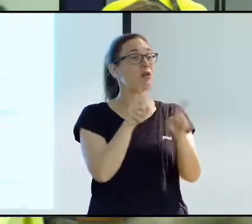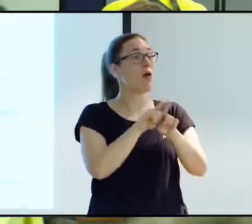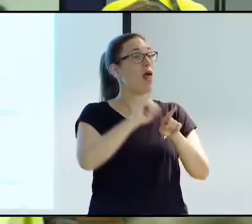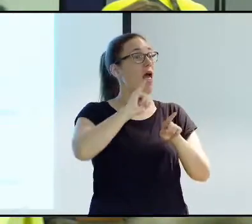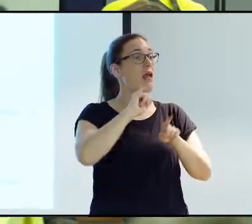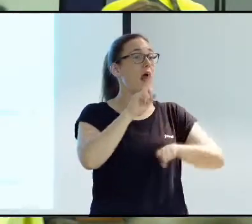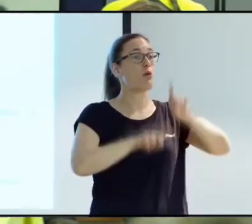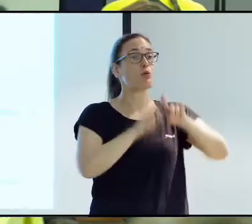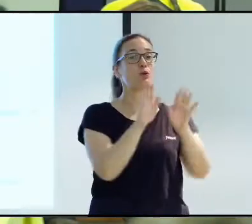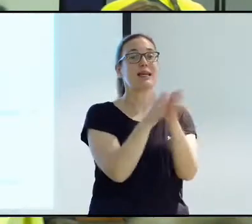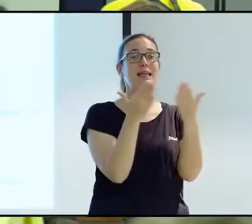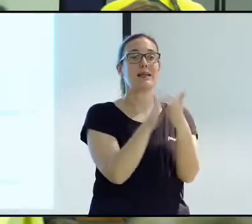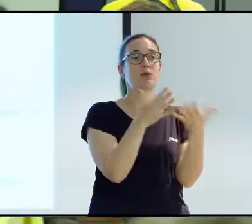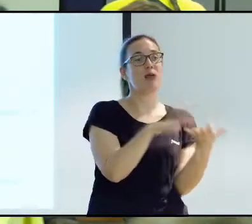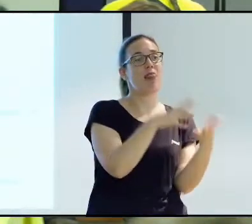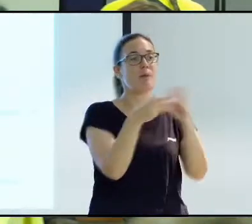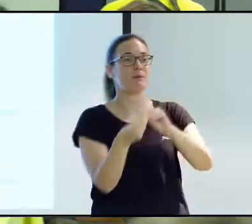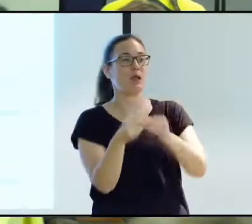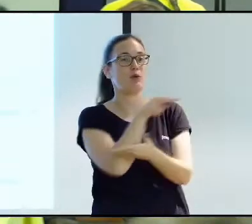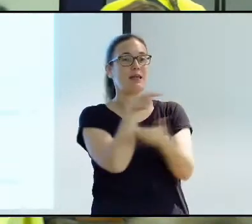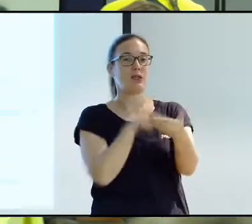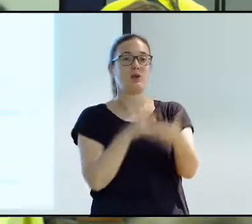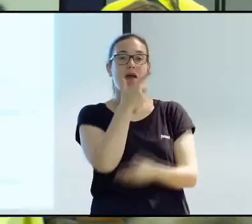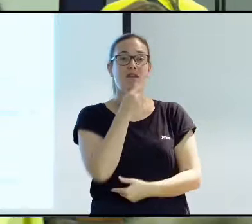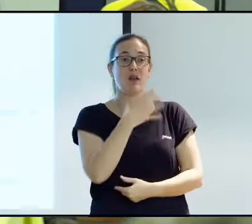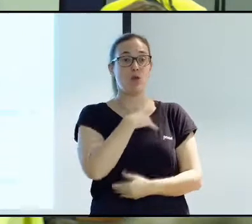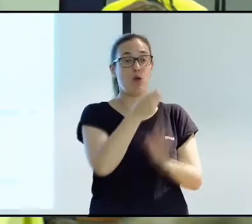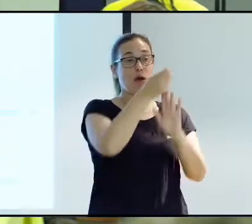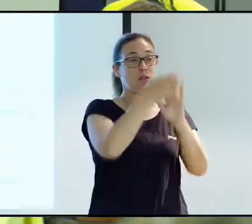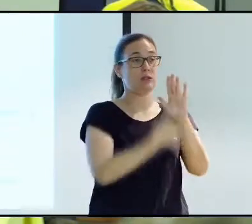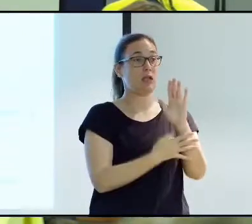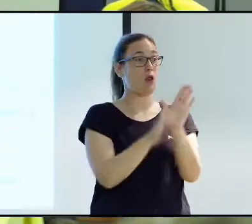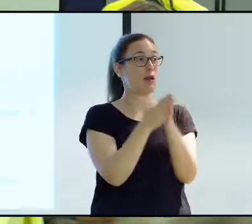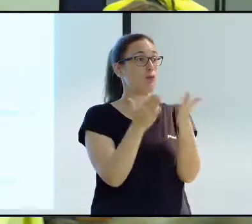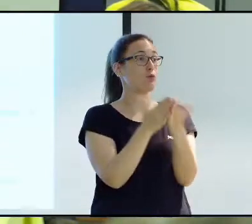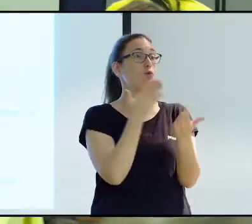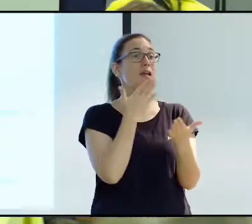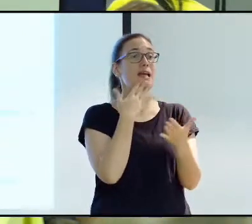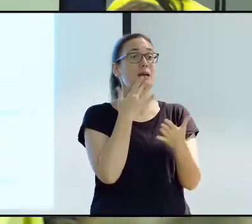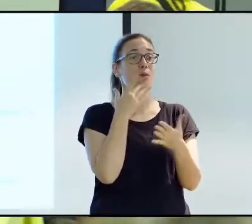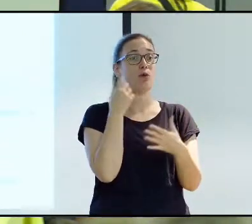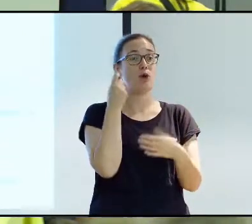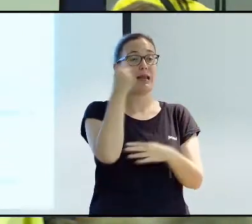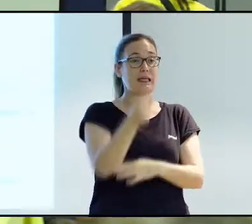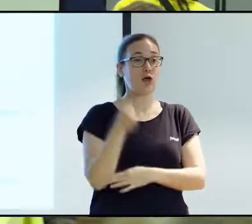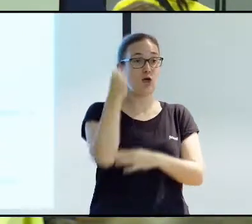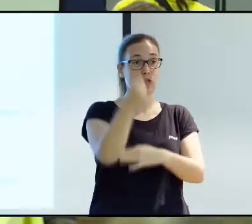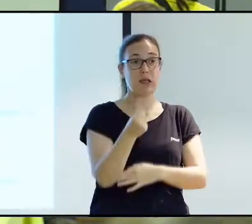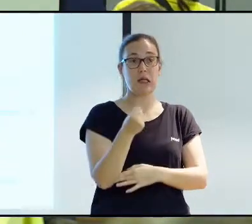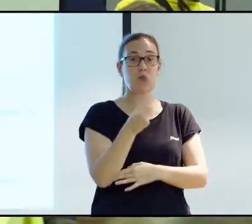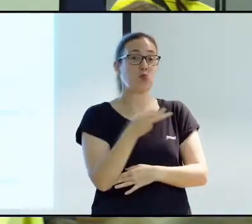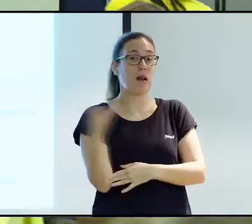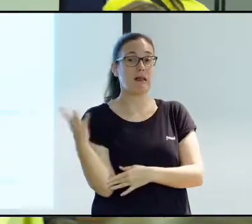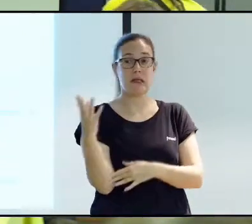So this is really important. It's important to have lists of books available. For example, Don Quixote